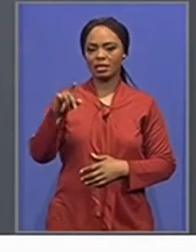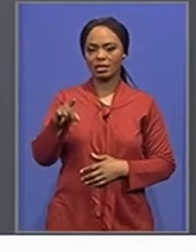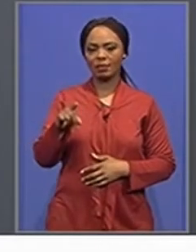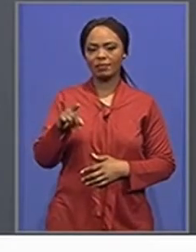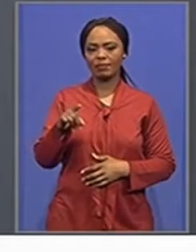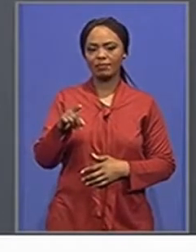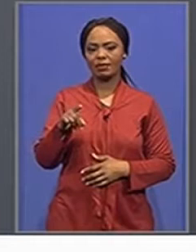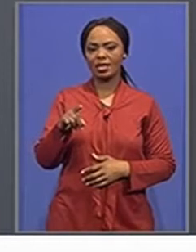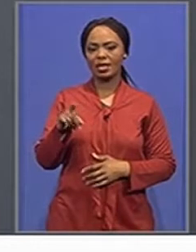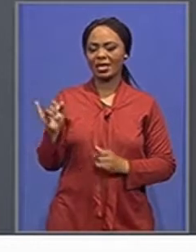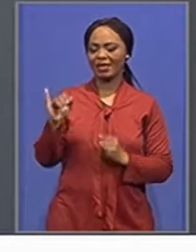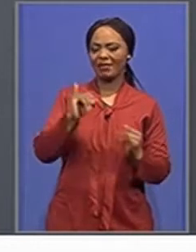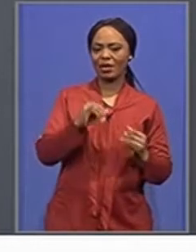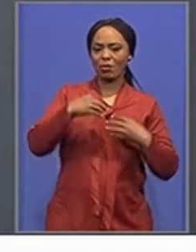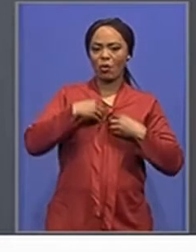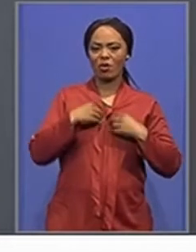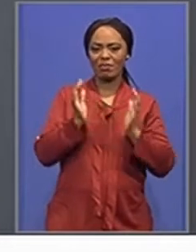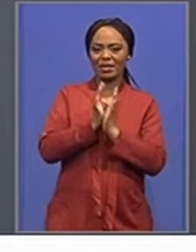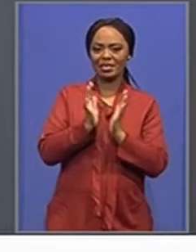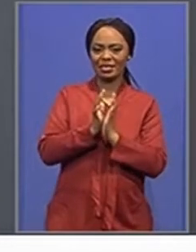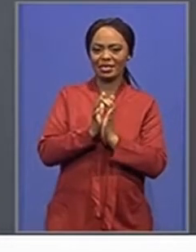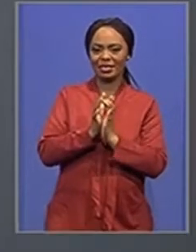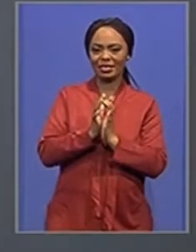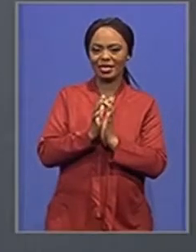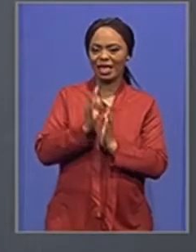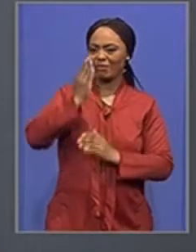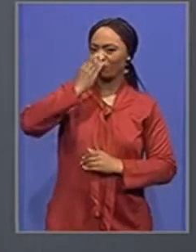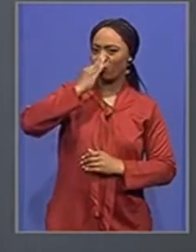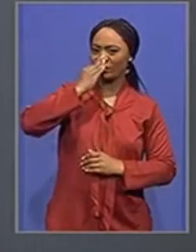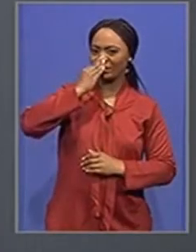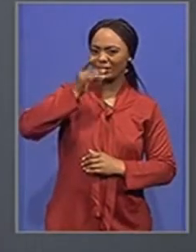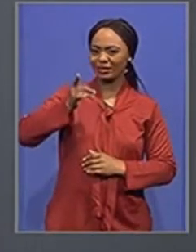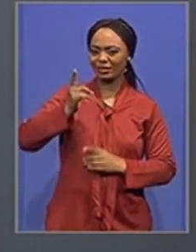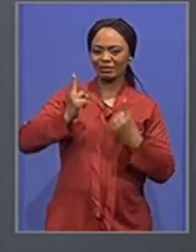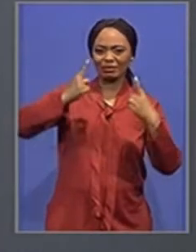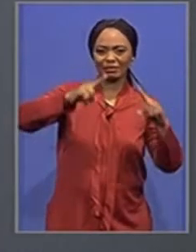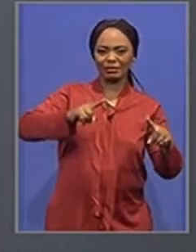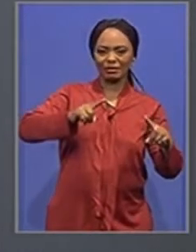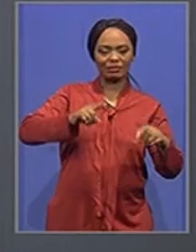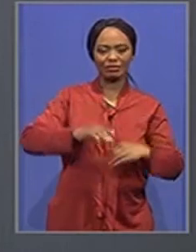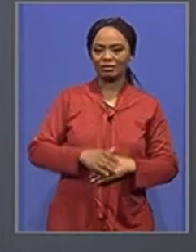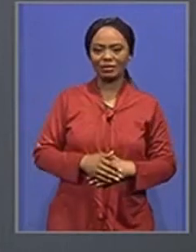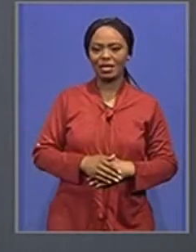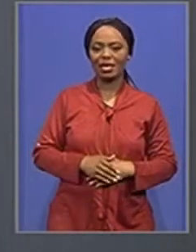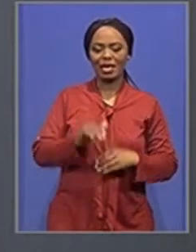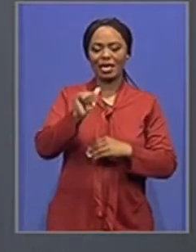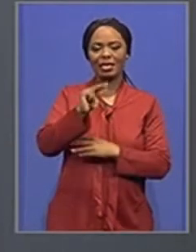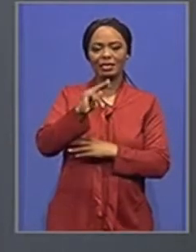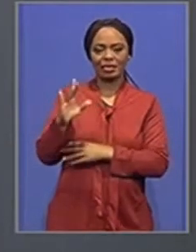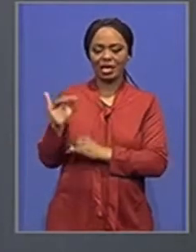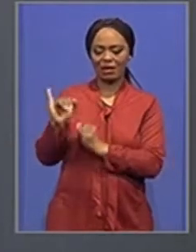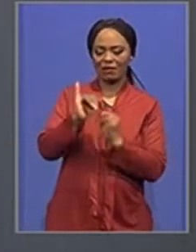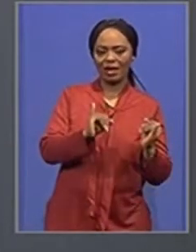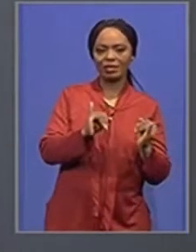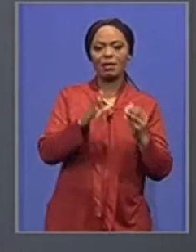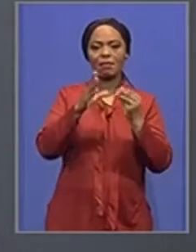thugs to its own meetings. The ANC invite members of the African National Congress in good standing to